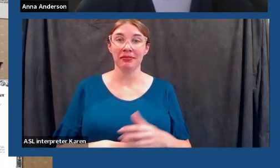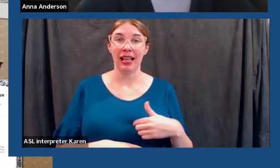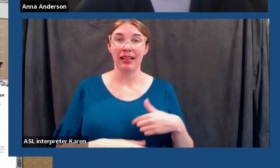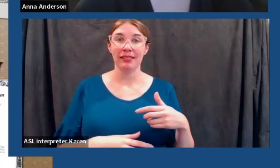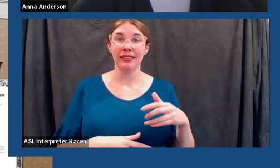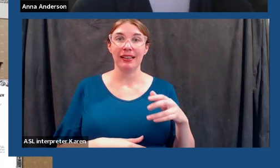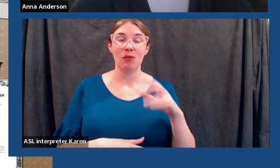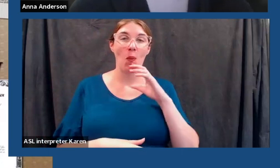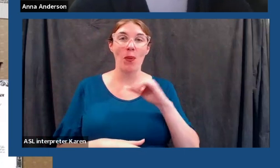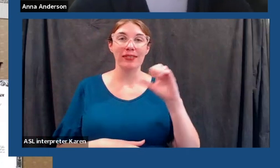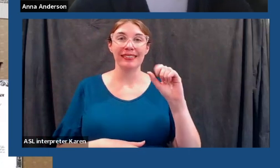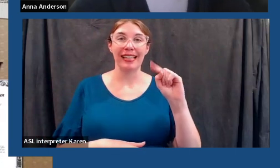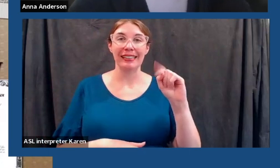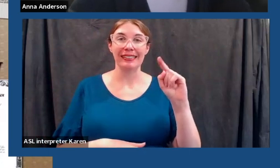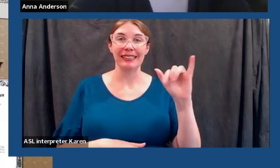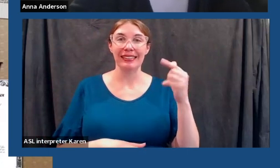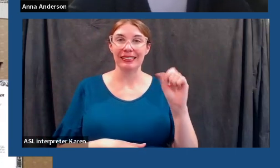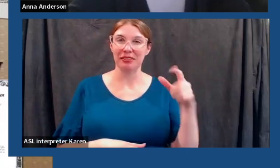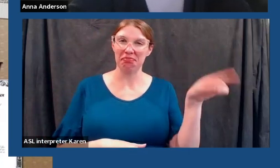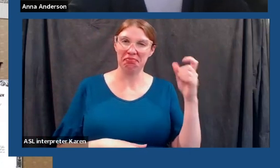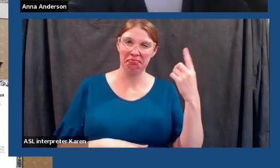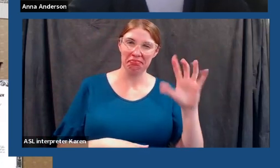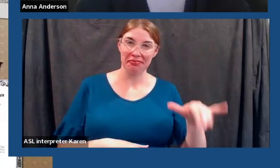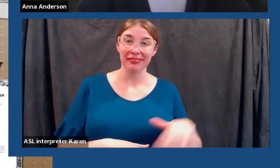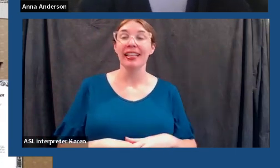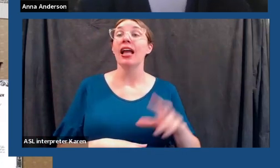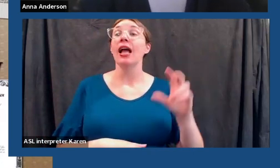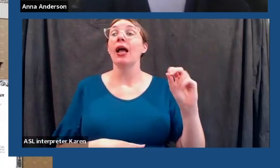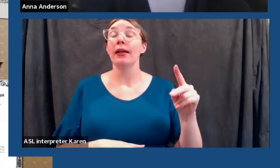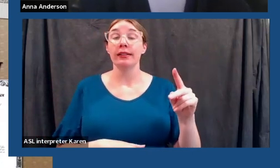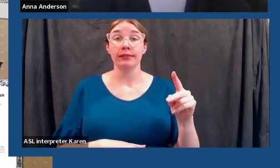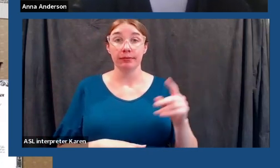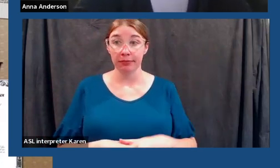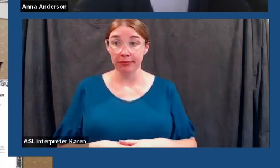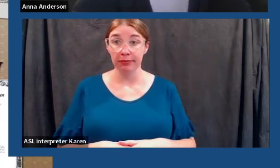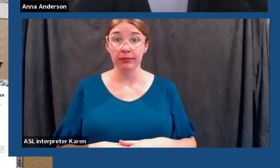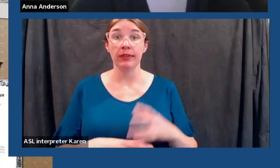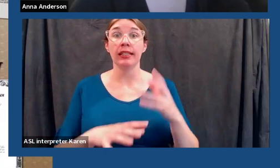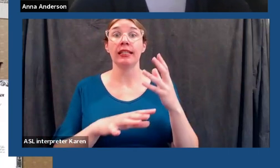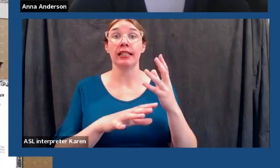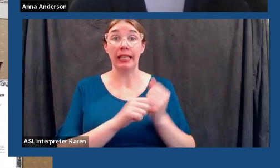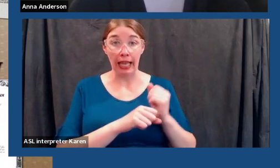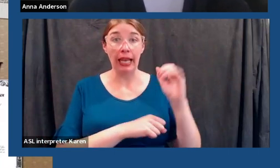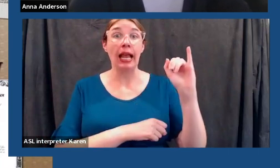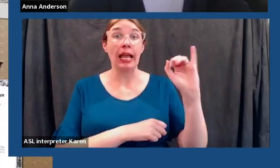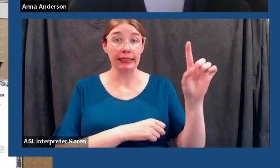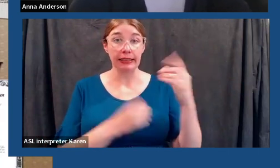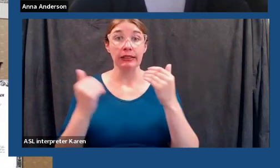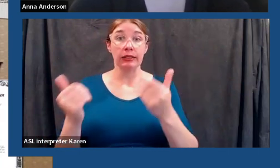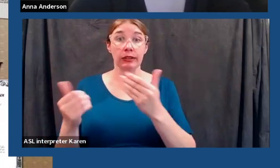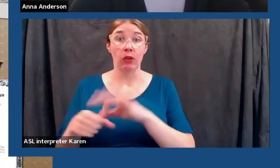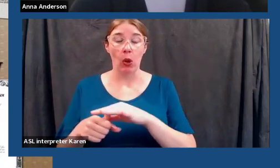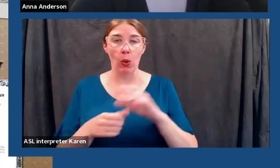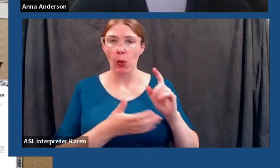understand. So now we're going to talk about what people need in order to get an ID to vote. So we know that we have